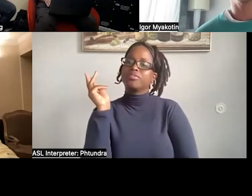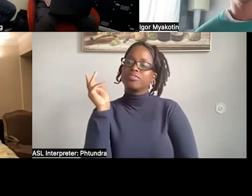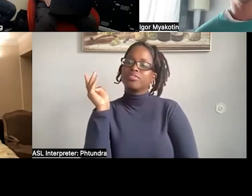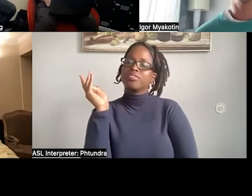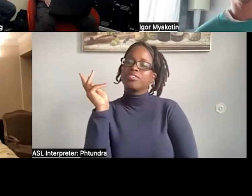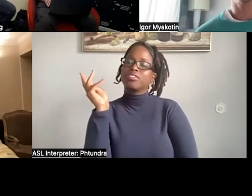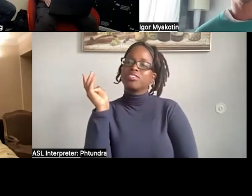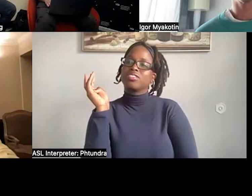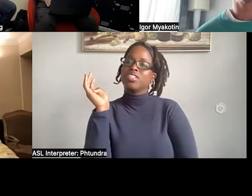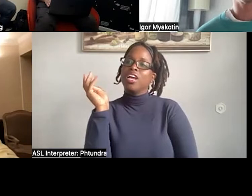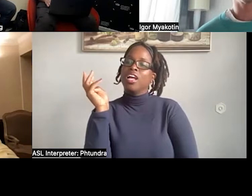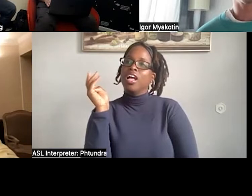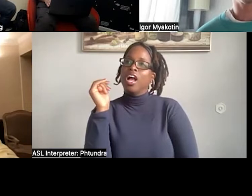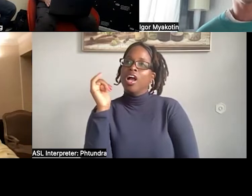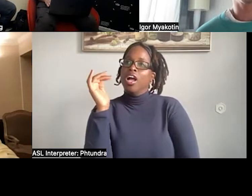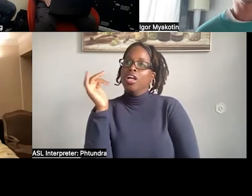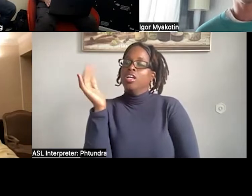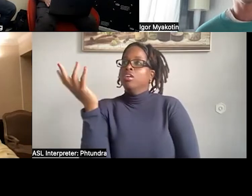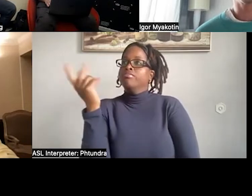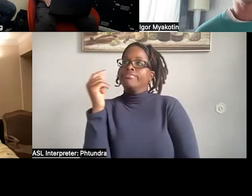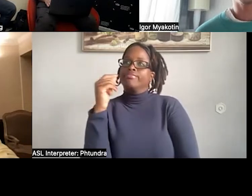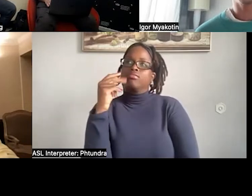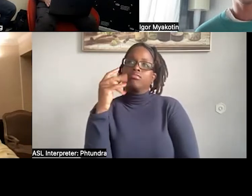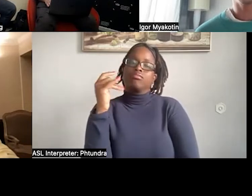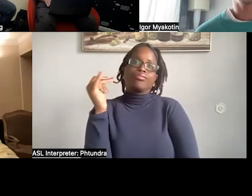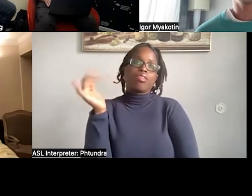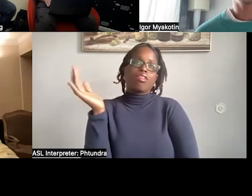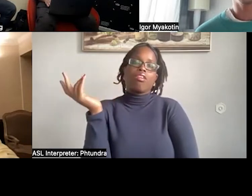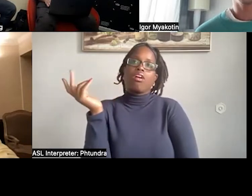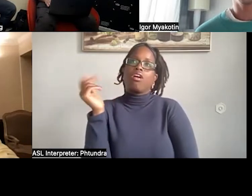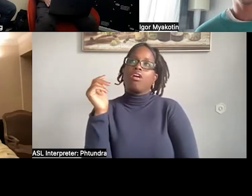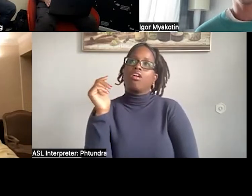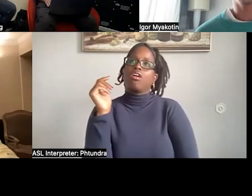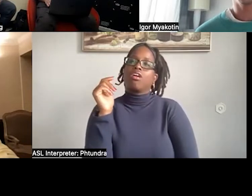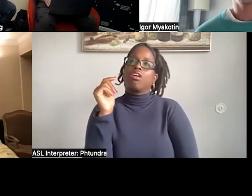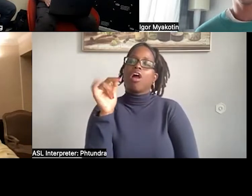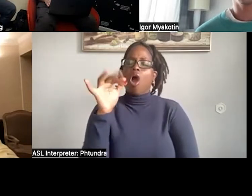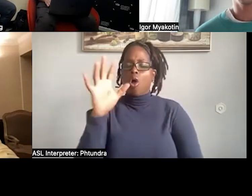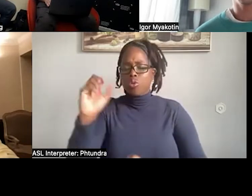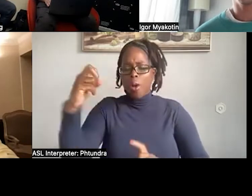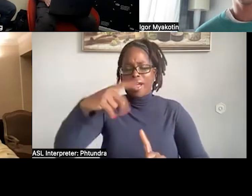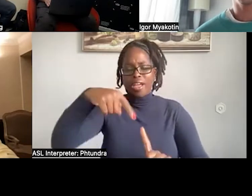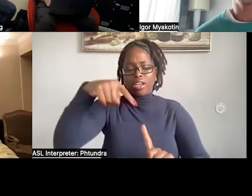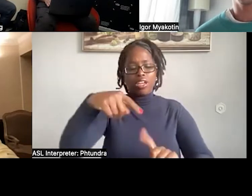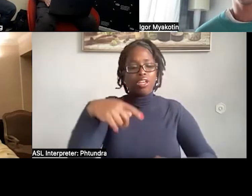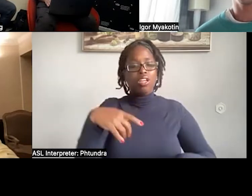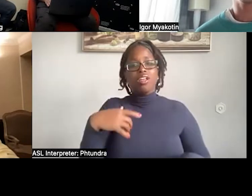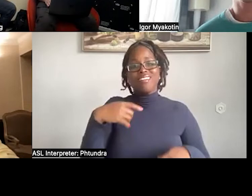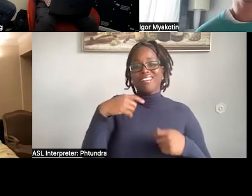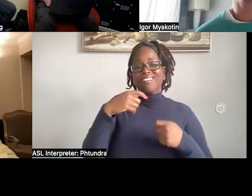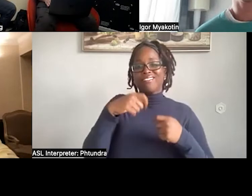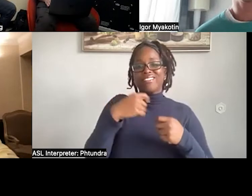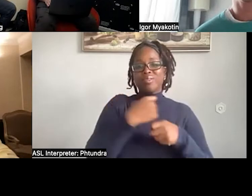about filmmakers from leaving their countries, leaving their territories of